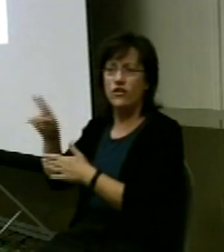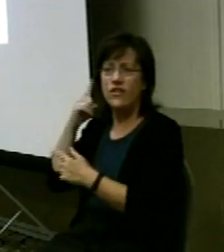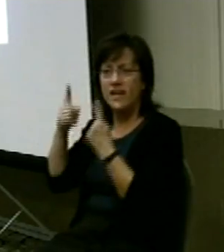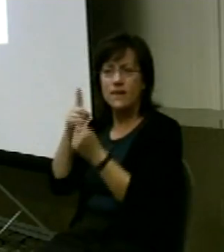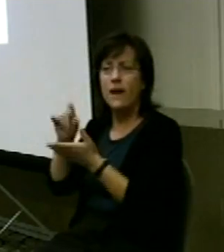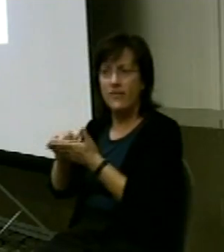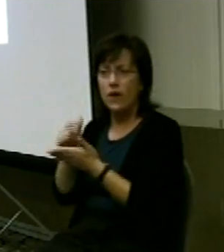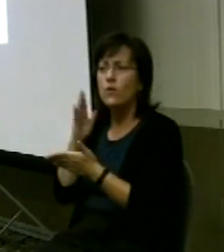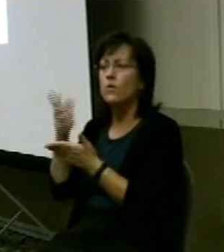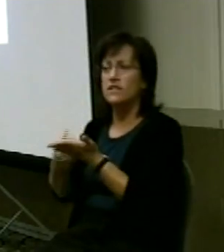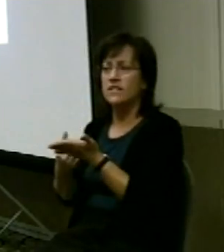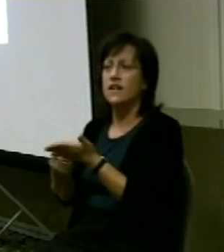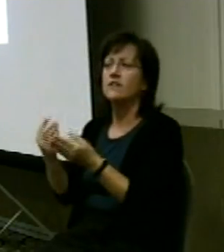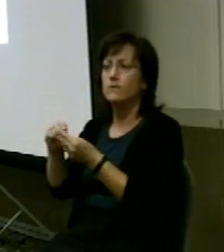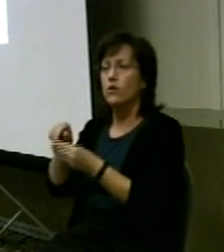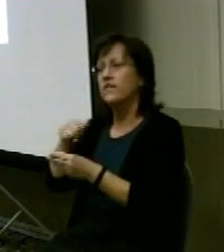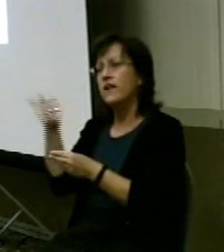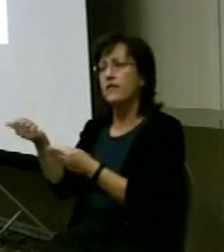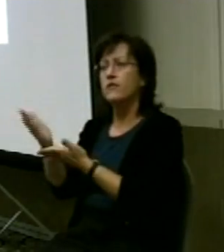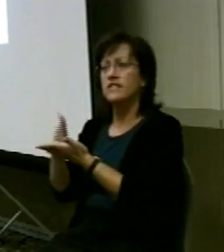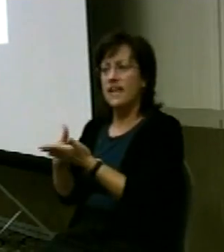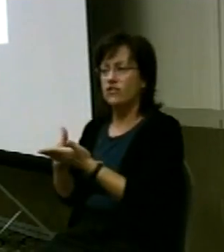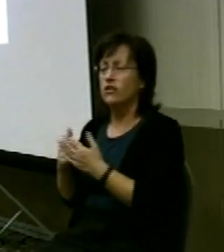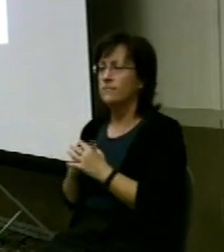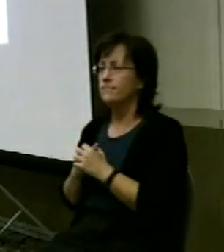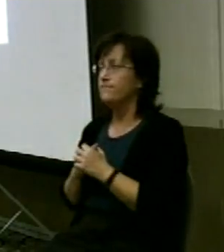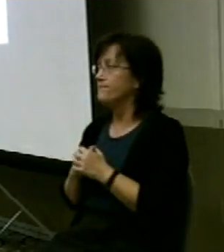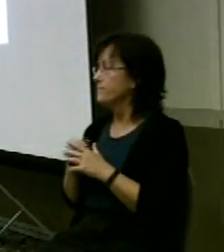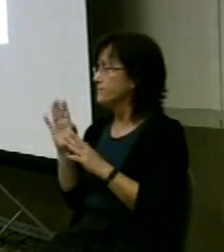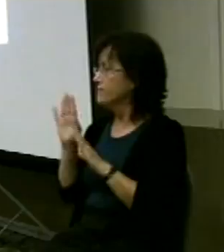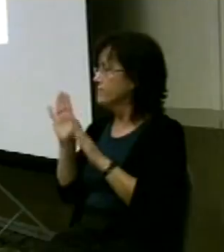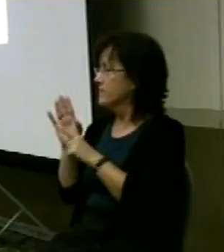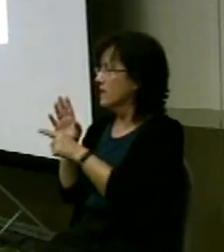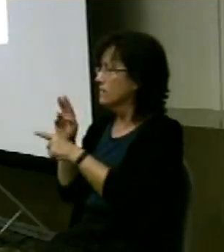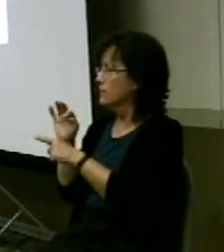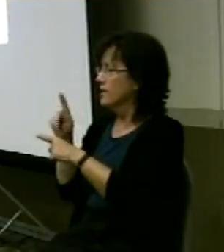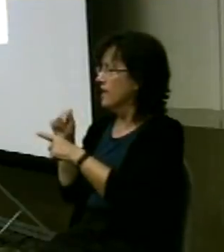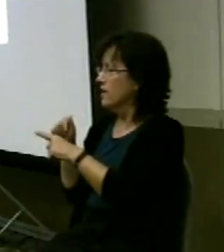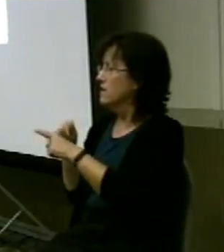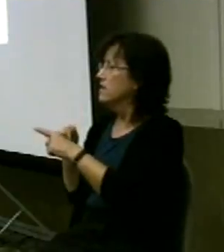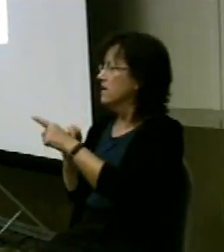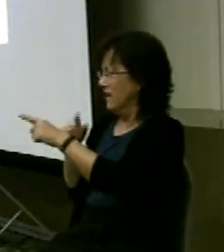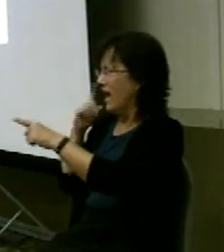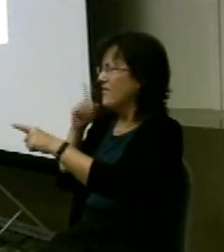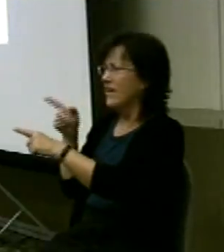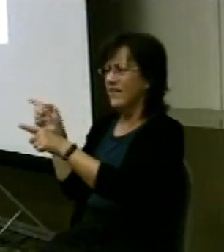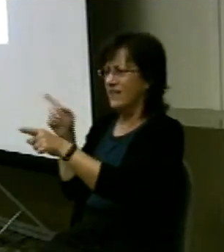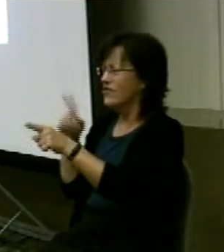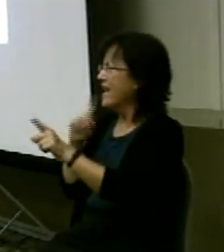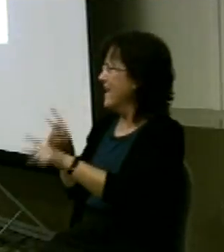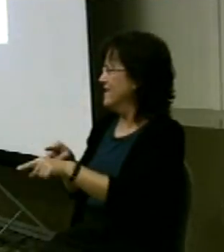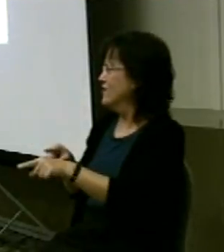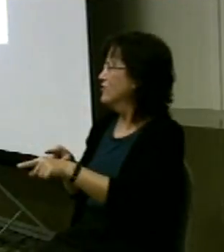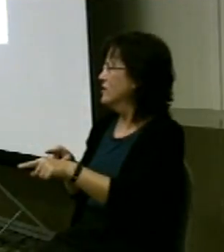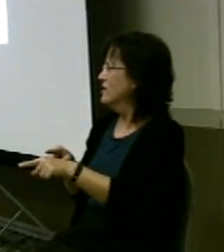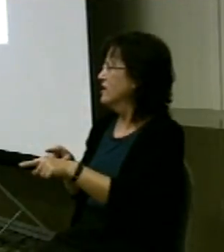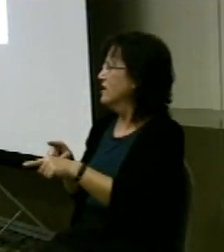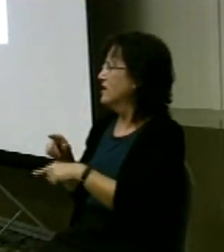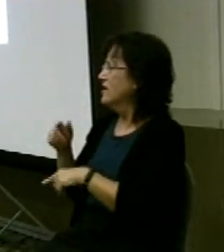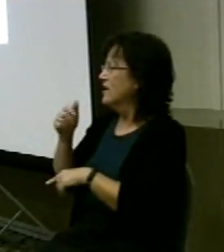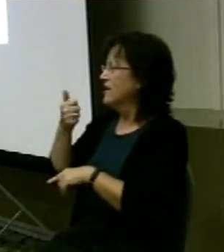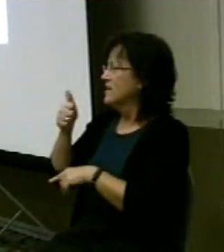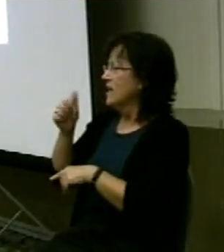more in the other pieces. Question, Brenda, was that you? Yeah, I think you answered it. I think he did too. But the 10:05